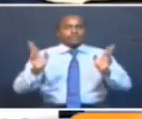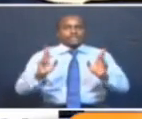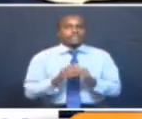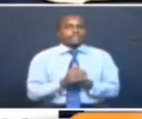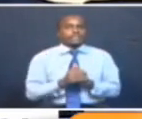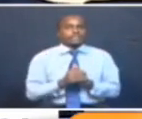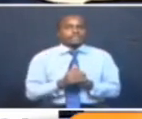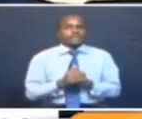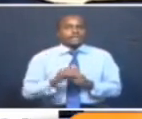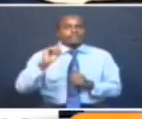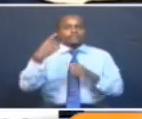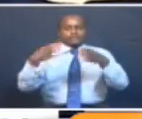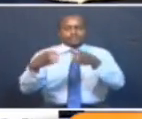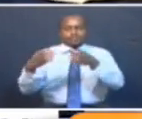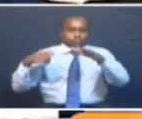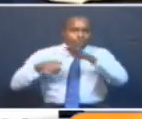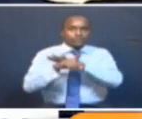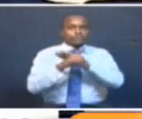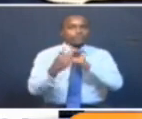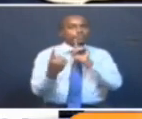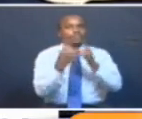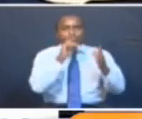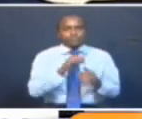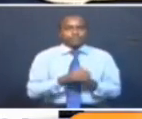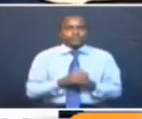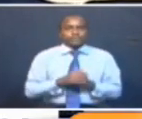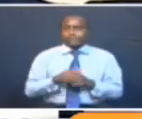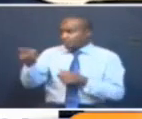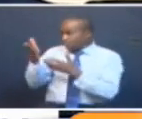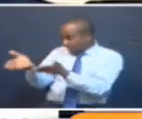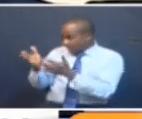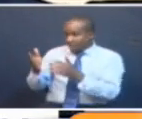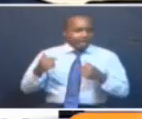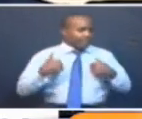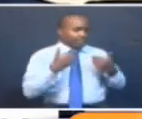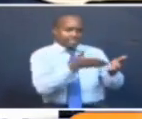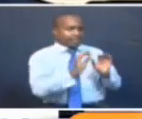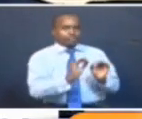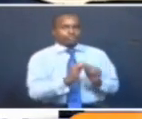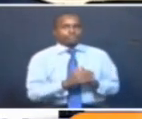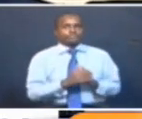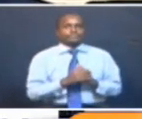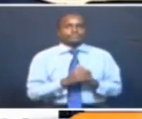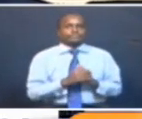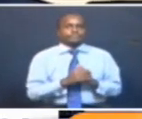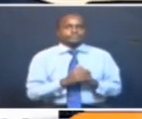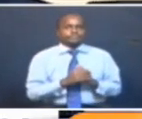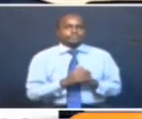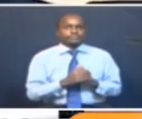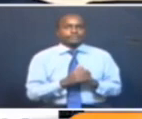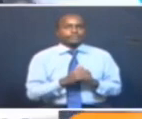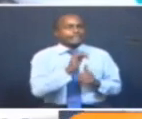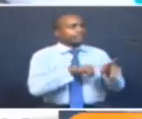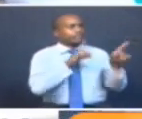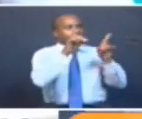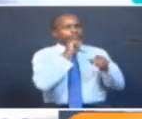first cohorts came there. And he met them. Were you there? No, I was not there at that time, no. I was traveling. Did you